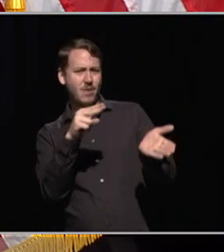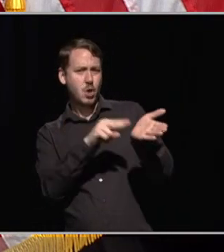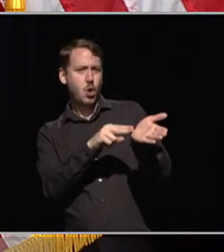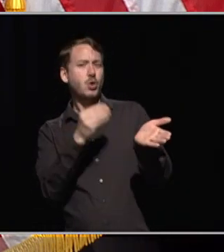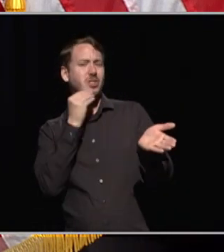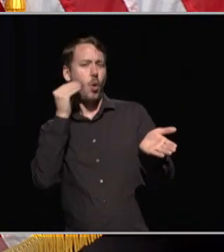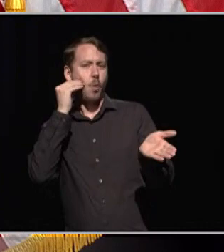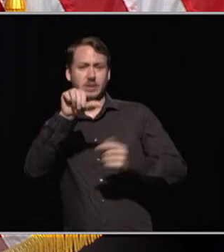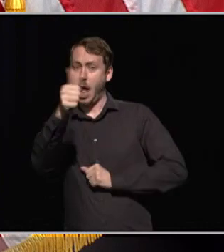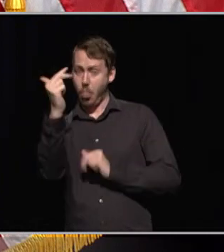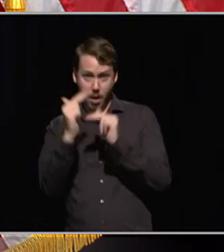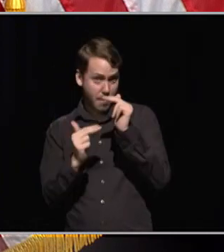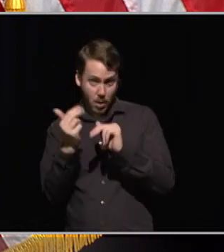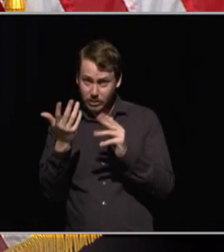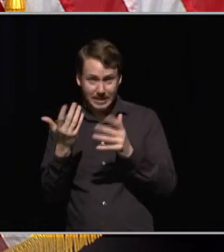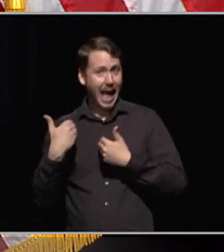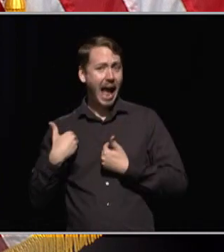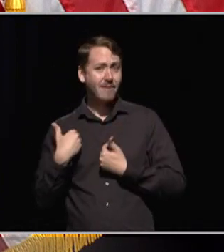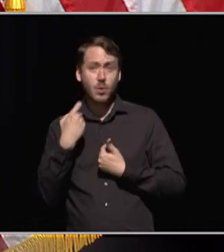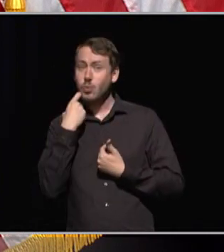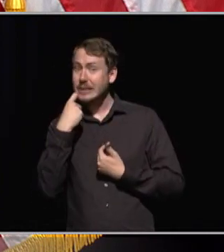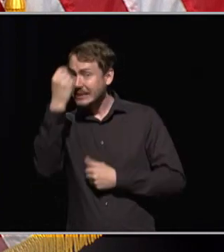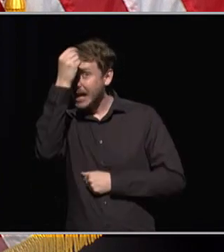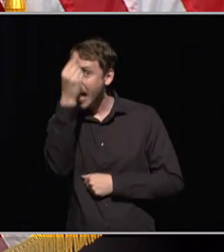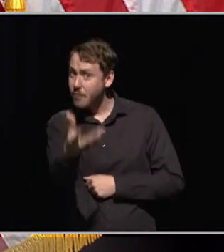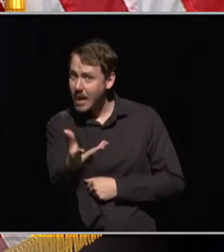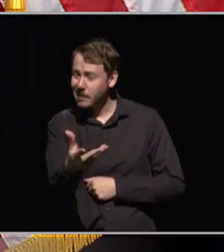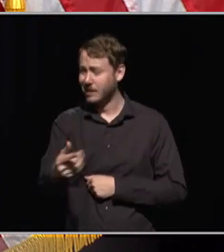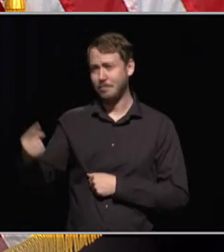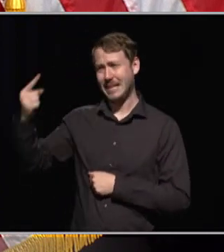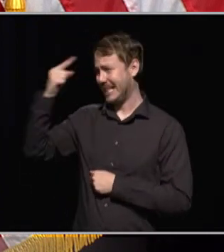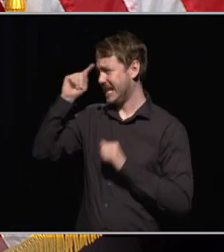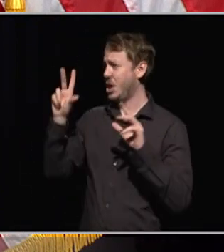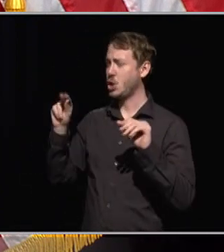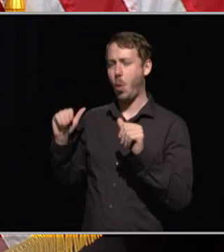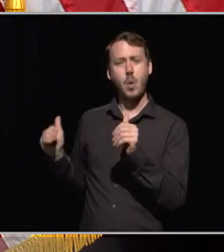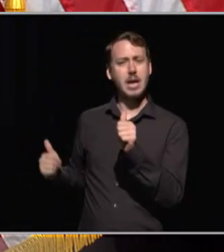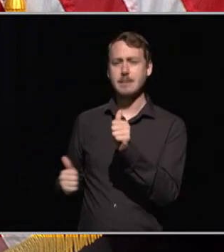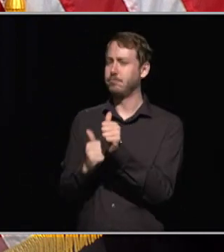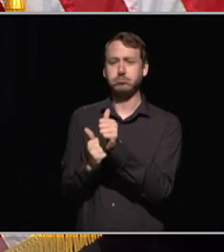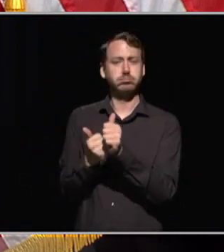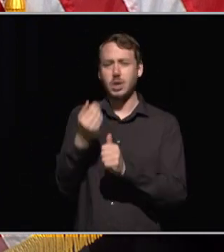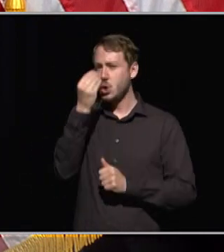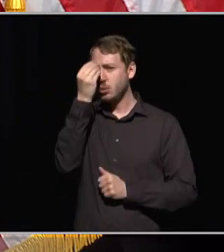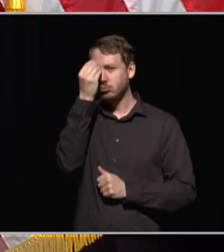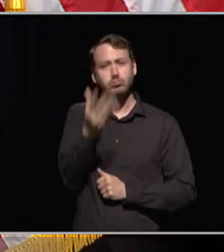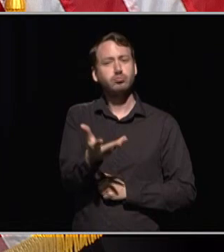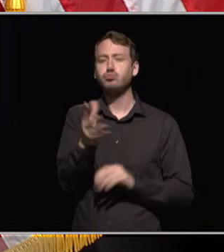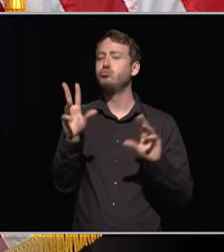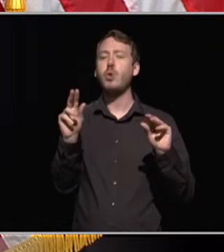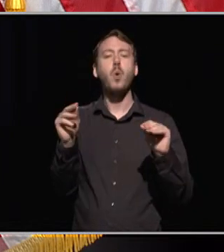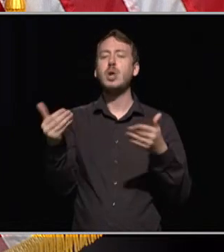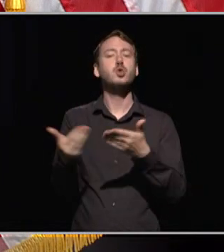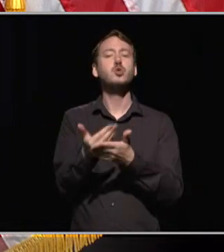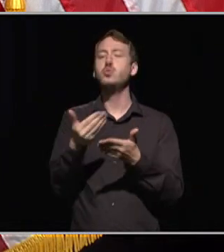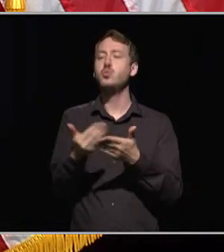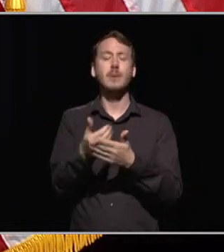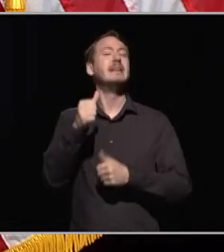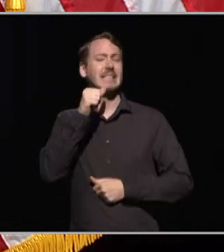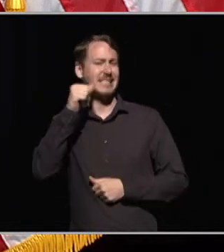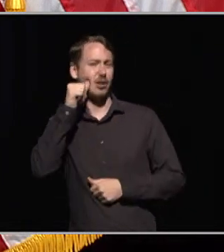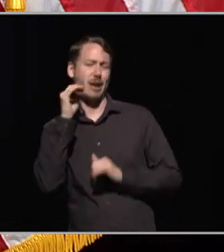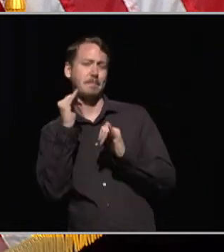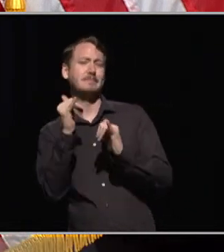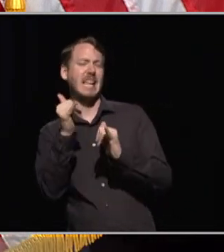like that, is there any update on that? I don't think we have any update other than what was provided yesterday. I think the